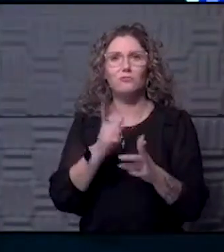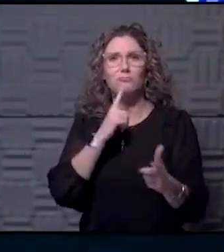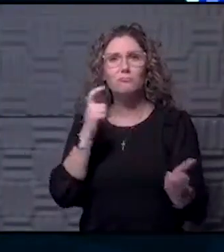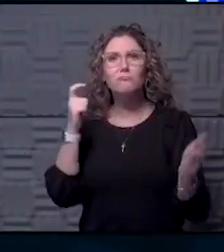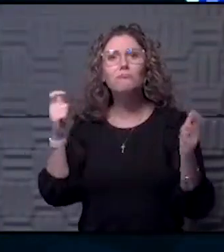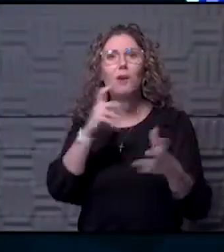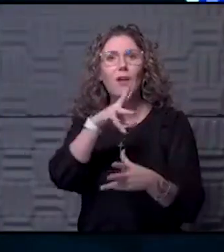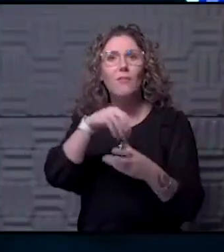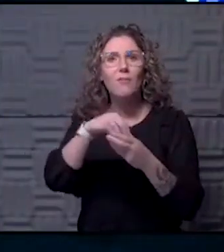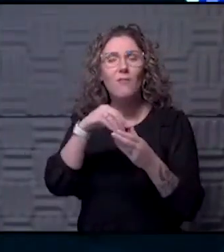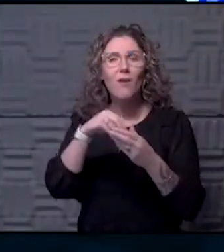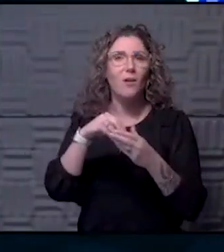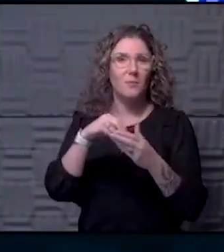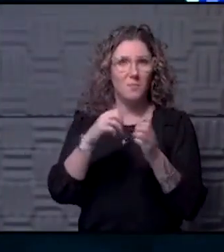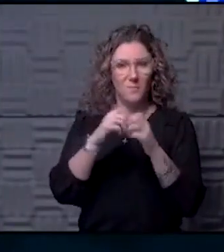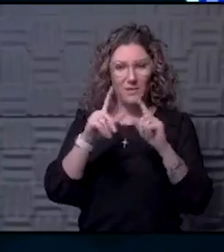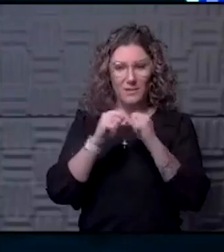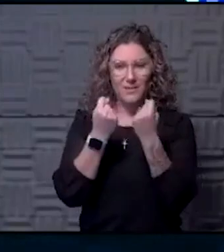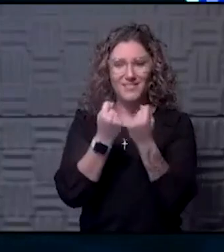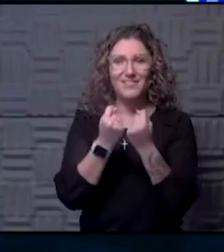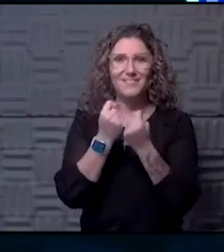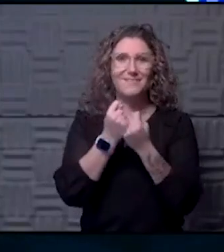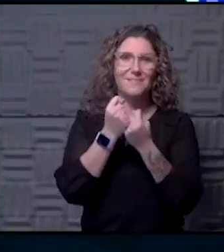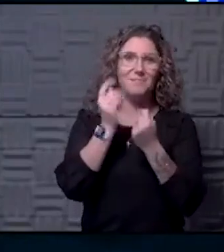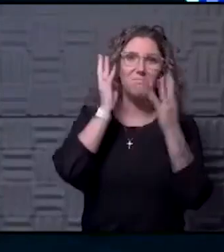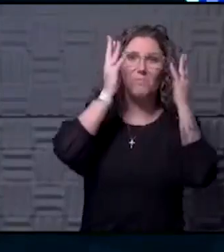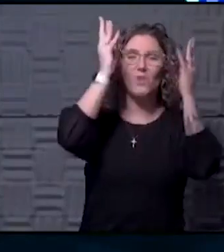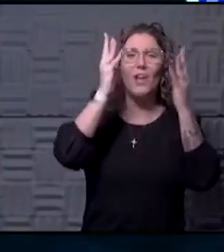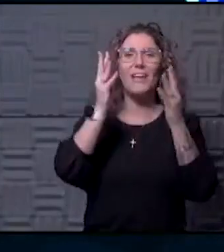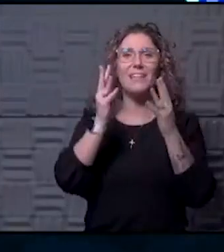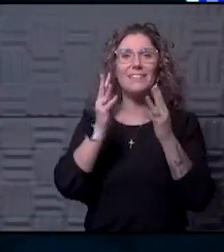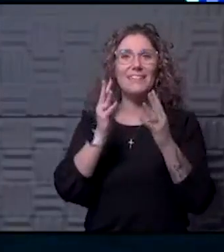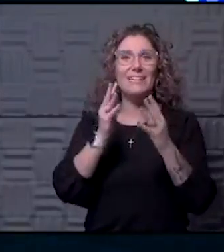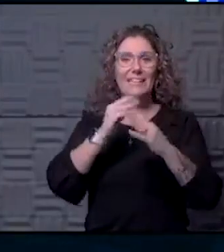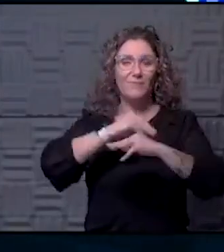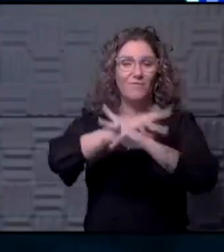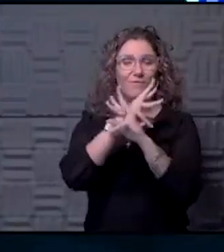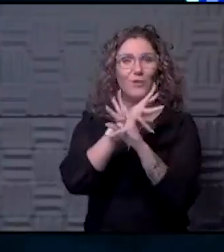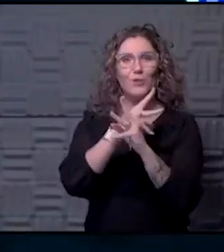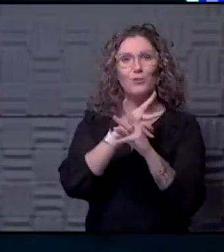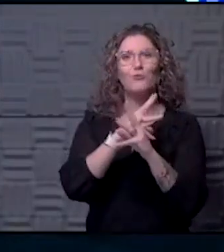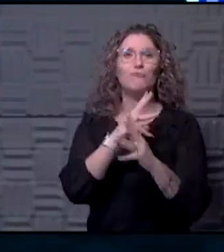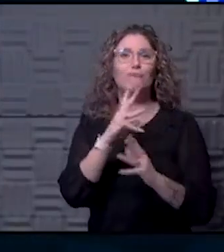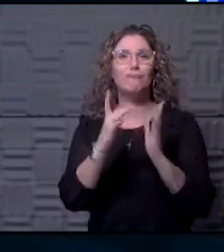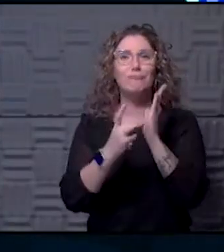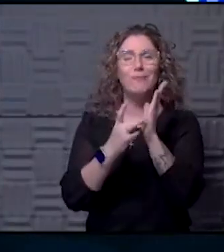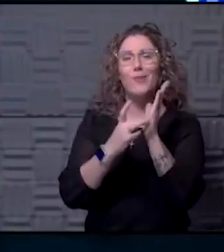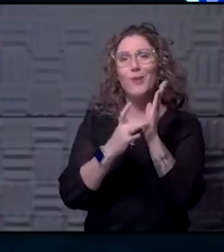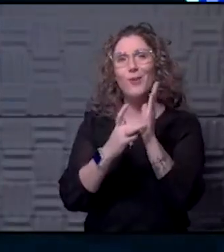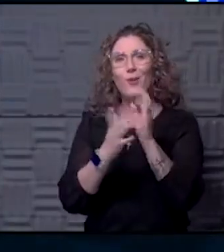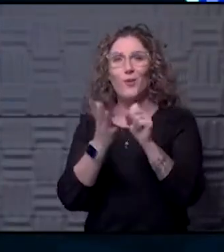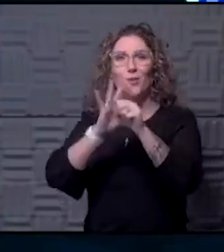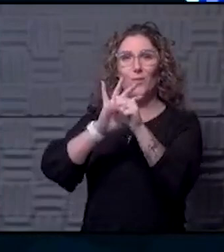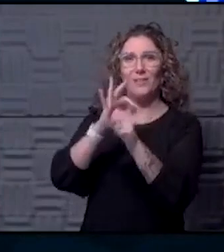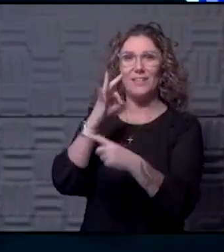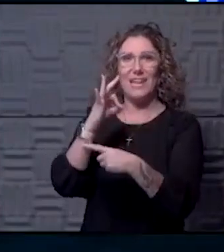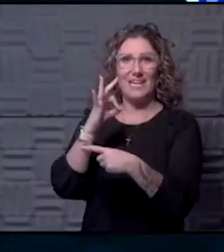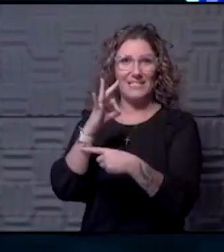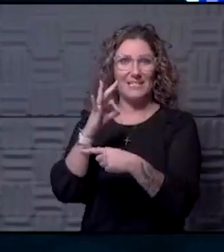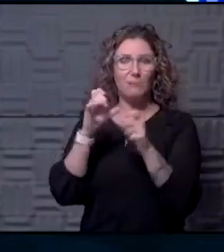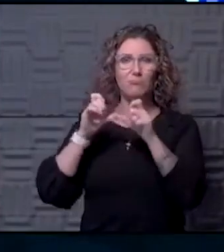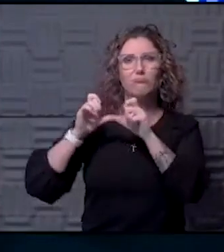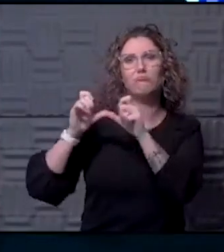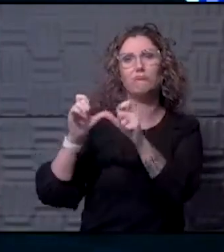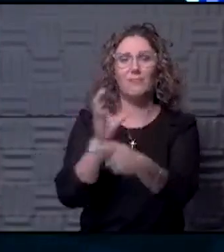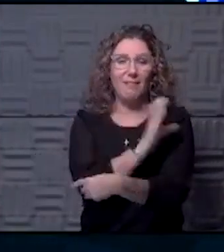the team creating our virtual COVID-19 long-haul clinic, if you will, that we have worked to